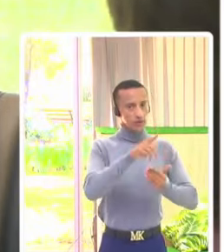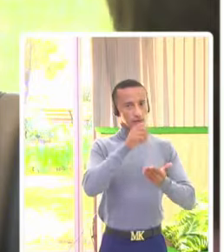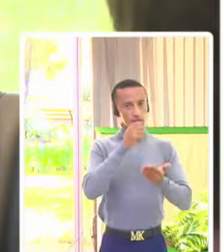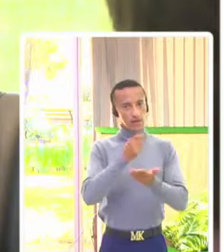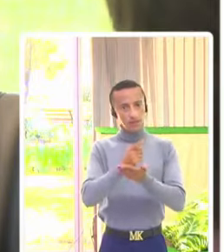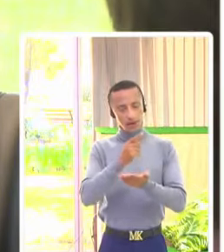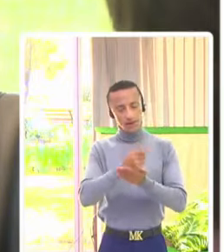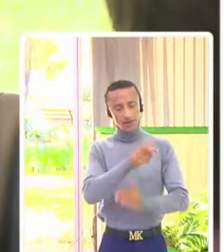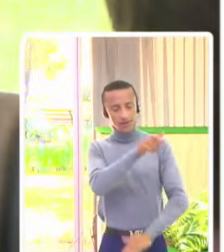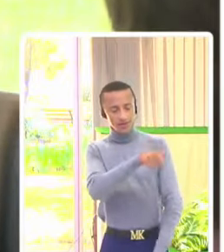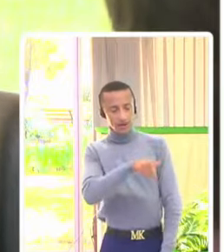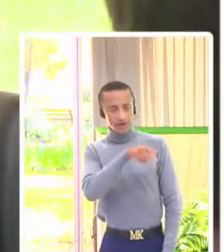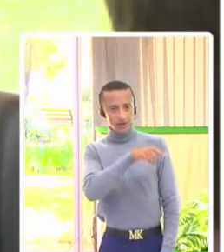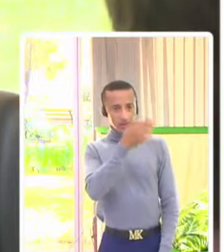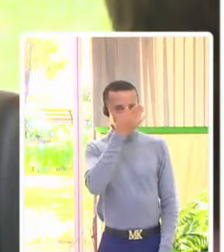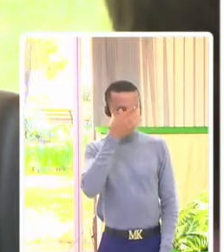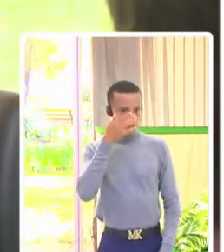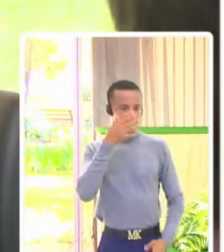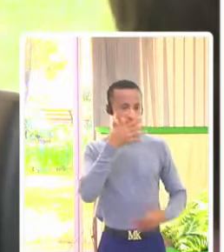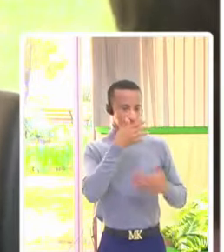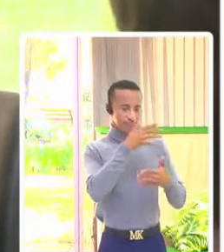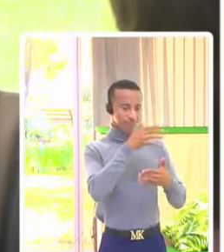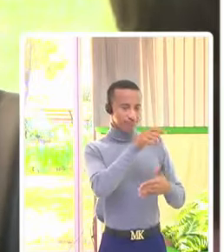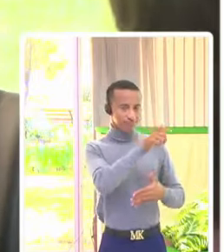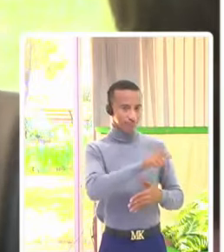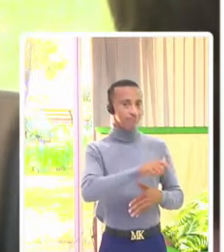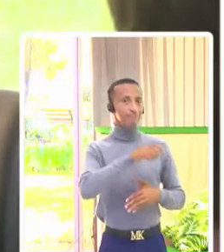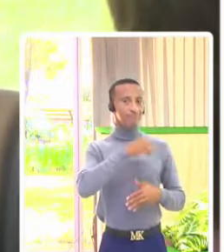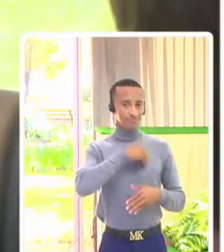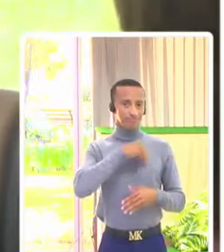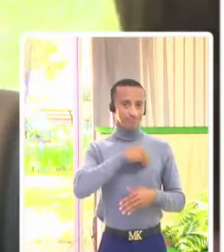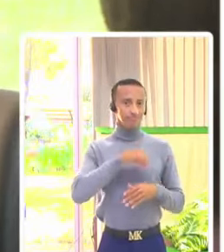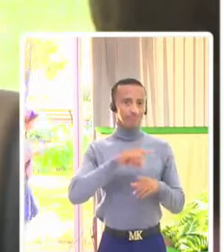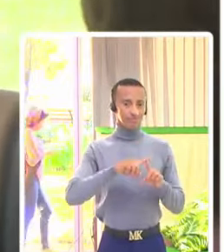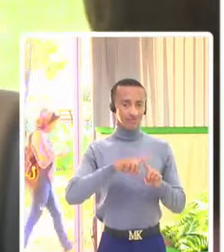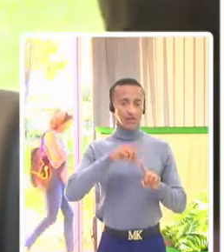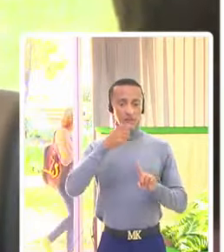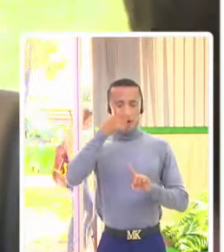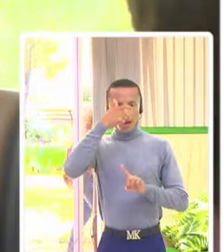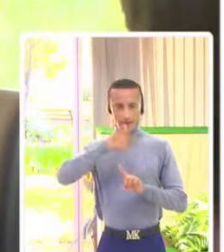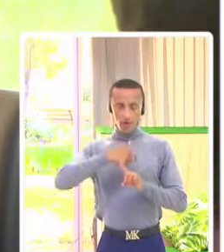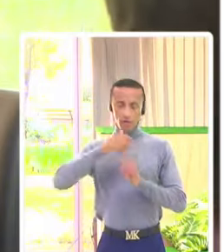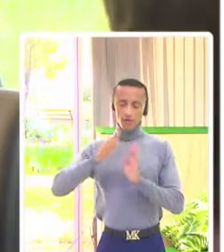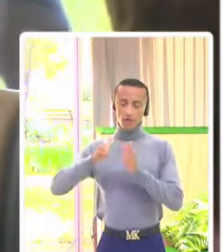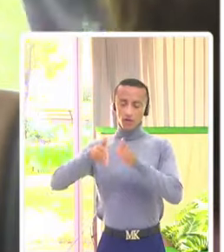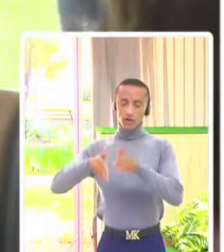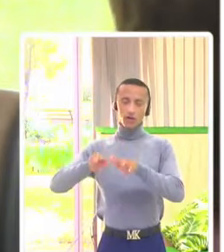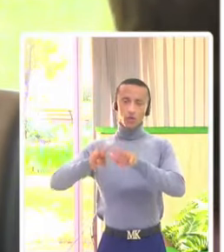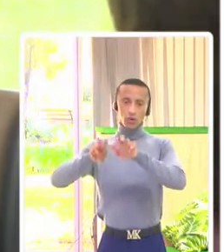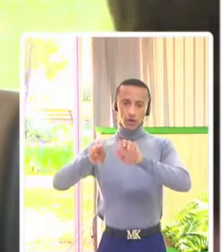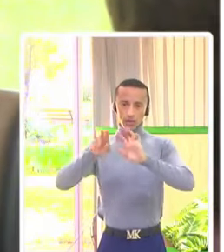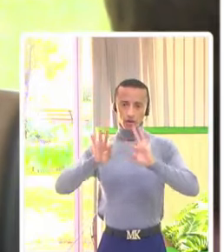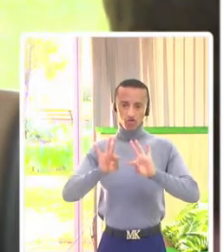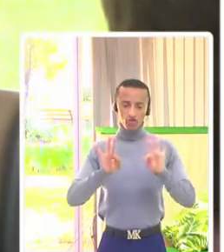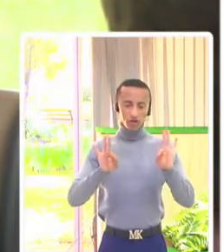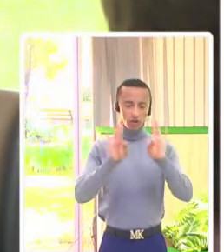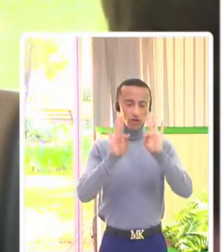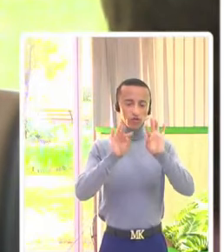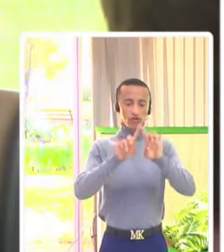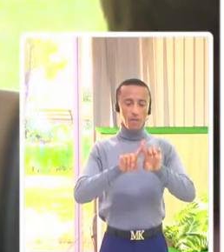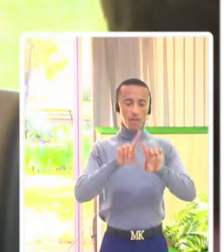So again, there are many hundreds of these. I've mostly been focusing on the technology ones because those are new, relatively